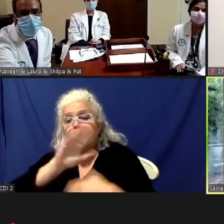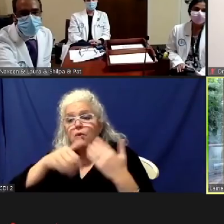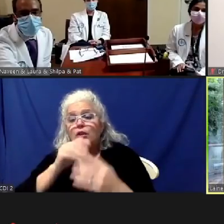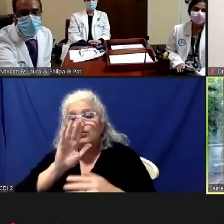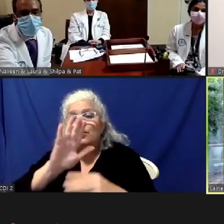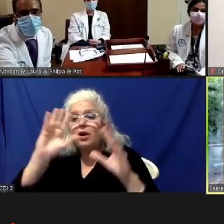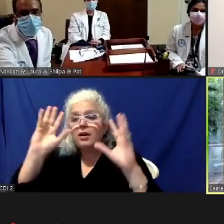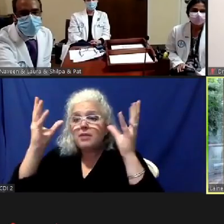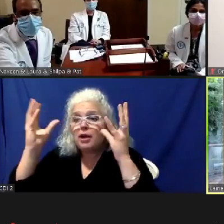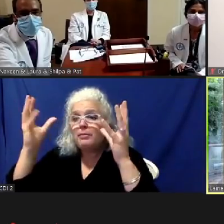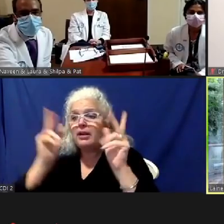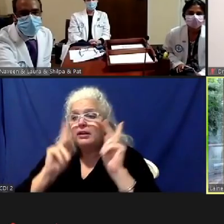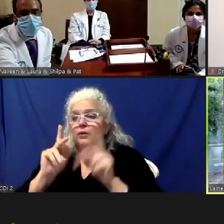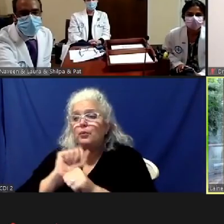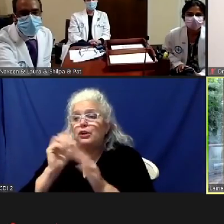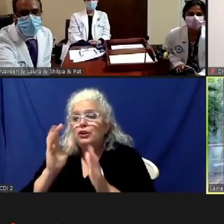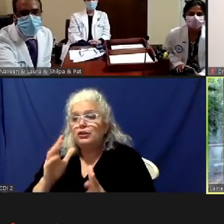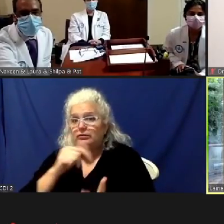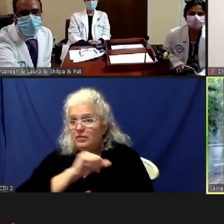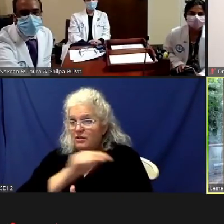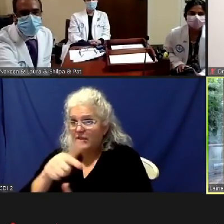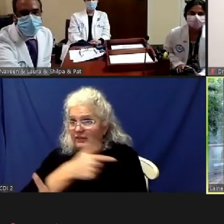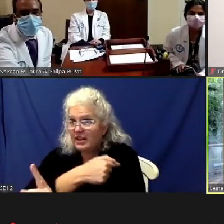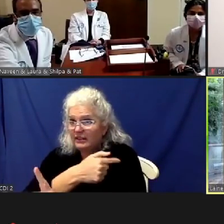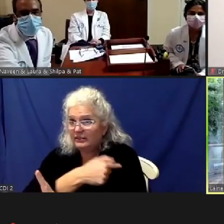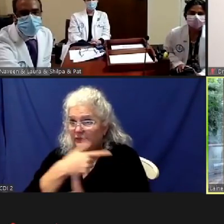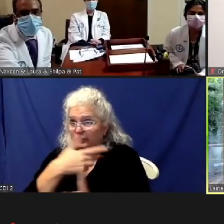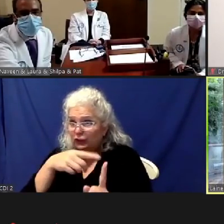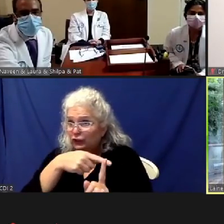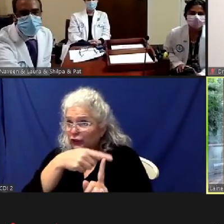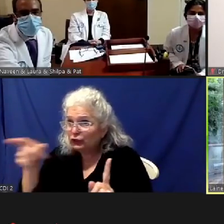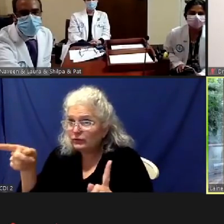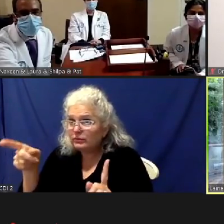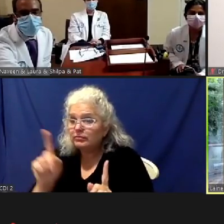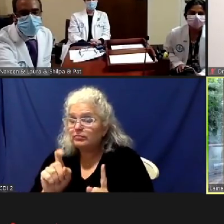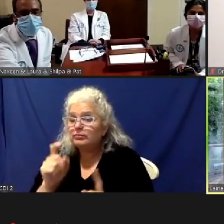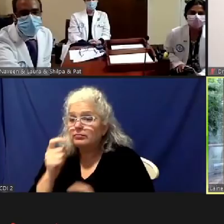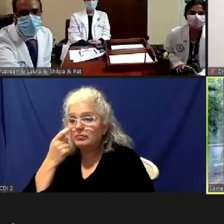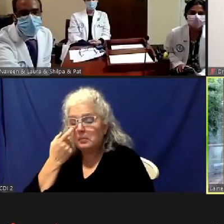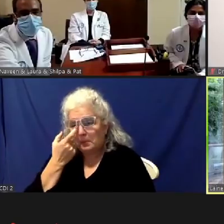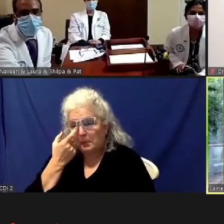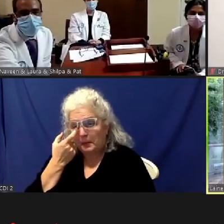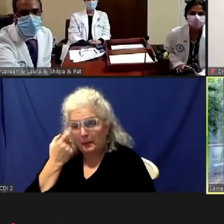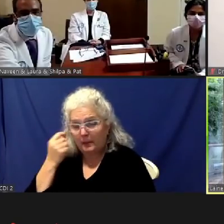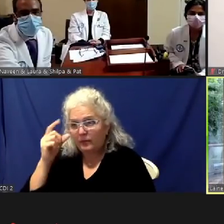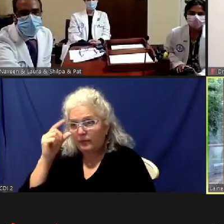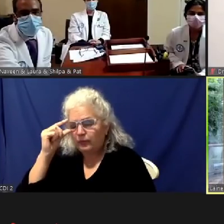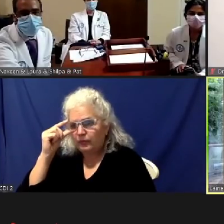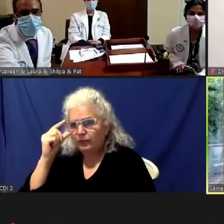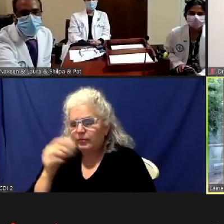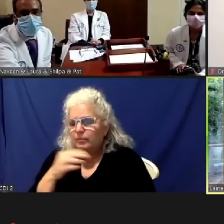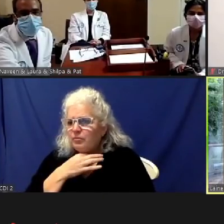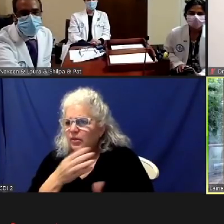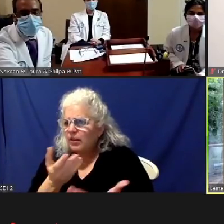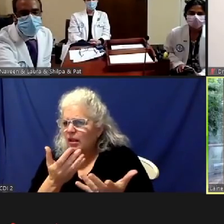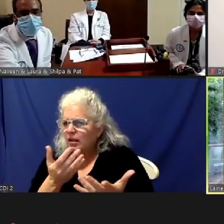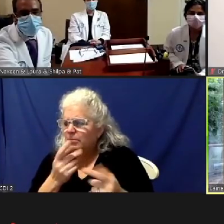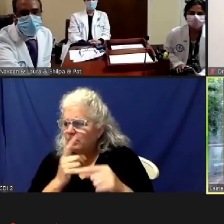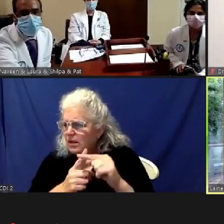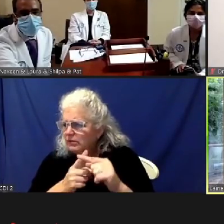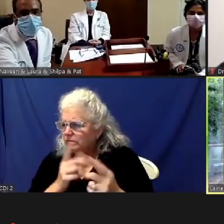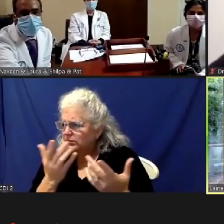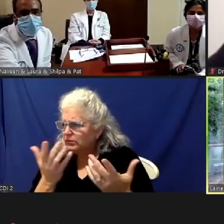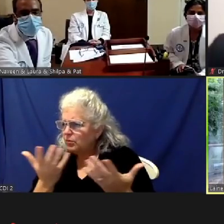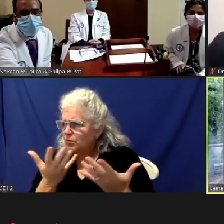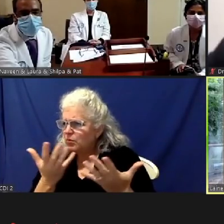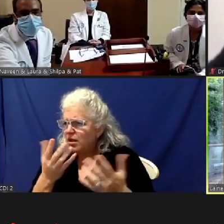the reactions, but I mean, just, I guess, looking for validation what the side effects are like. So can you talk about the experience from